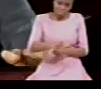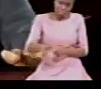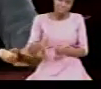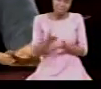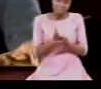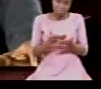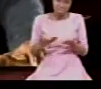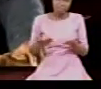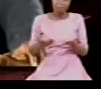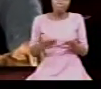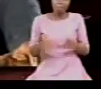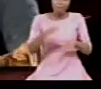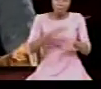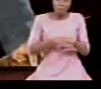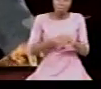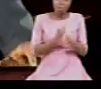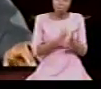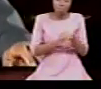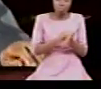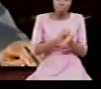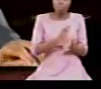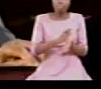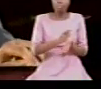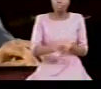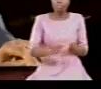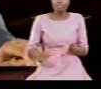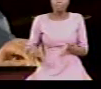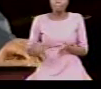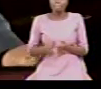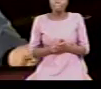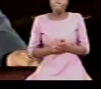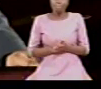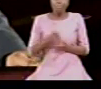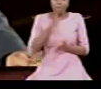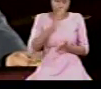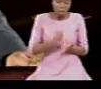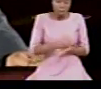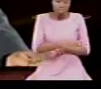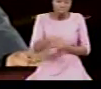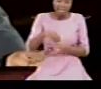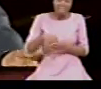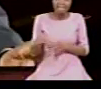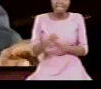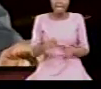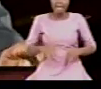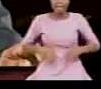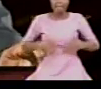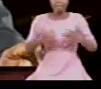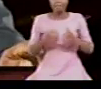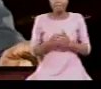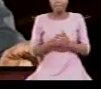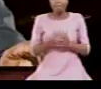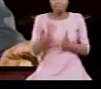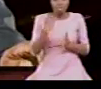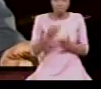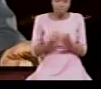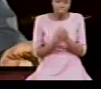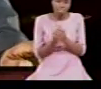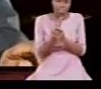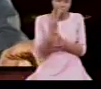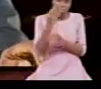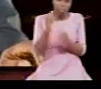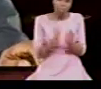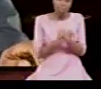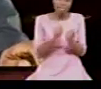sowing on those children. You are sowing in their lives. And so they grow in, with that. Even